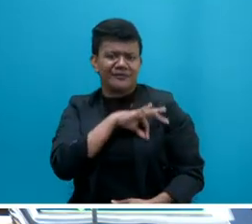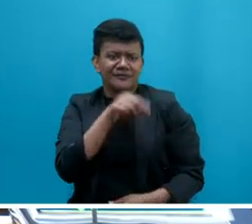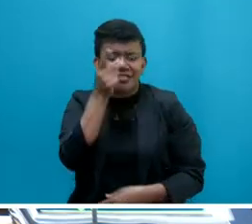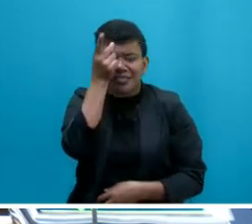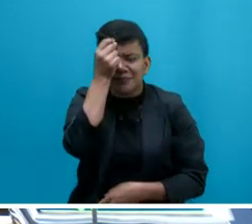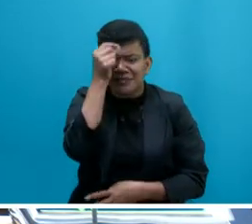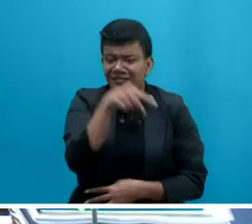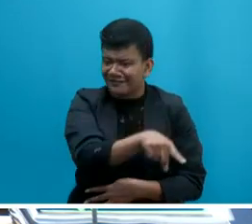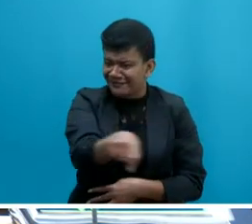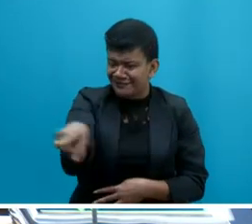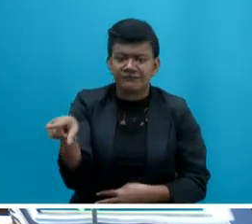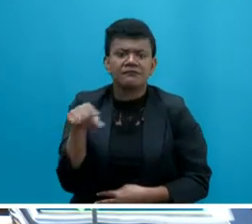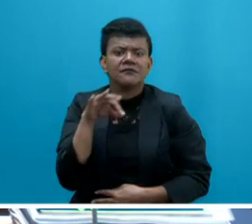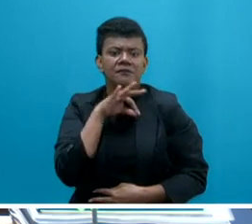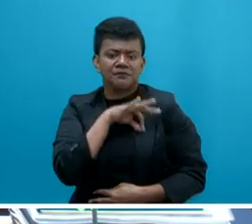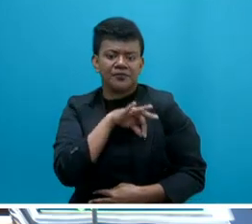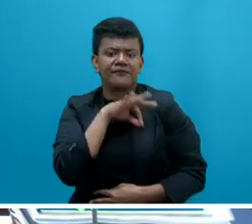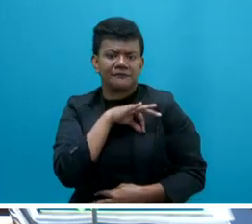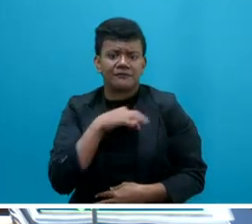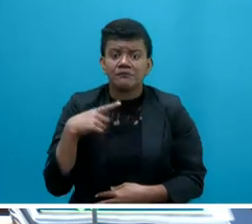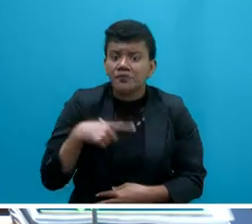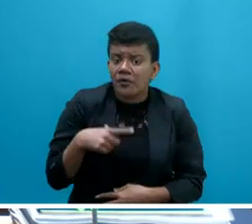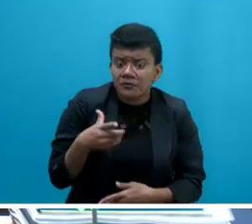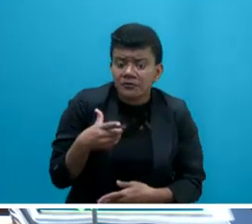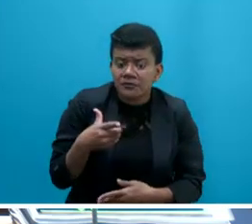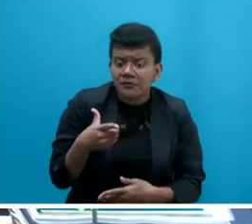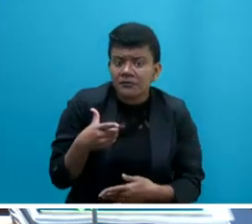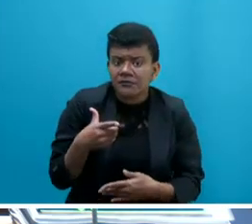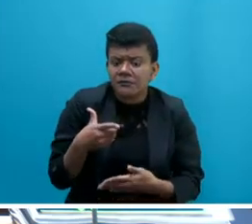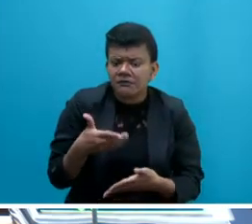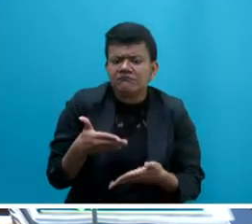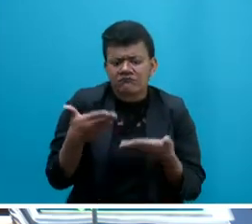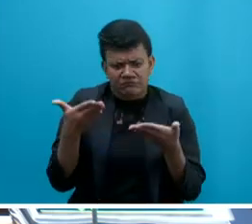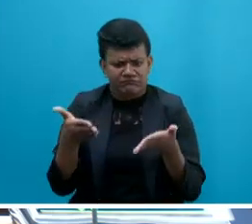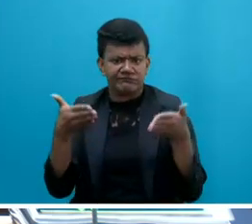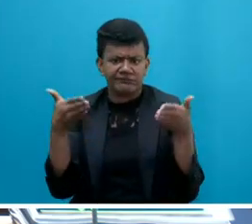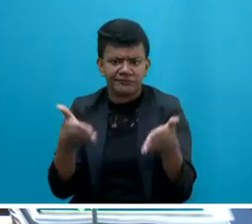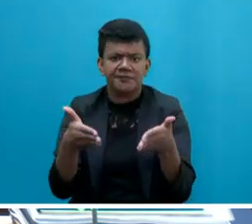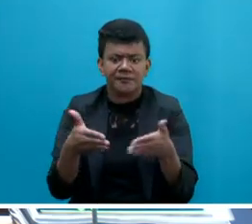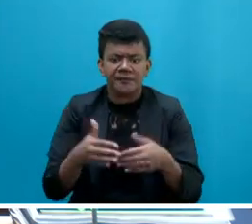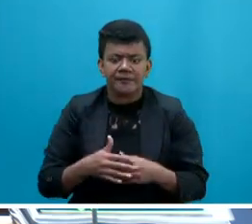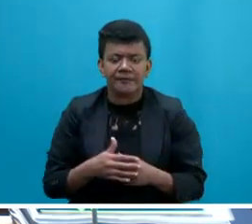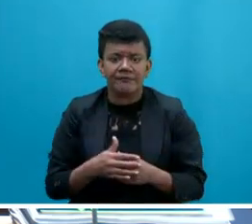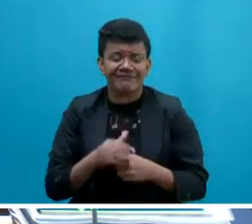because of this steadfast approach. Part of achieving our national vision is also